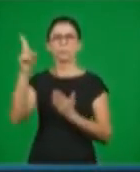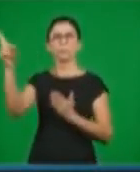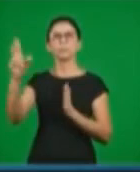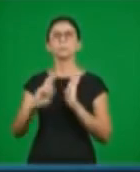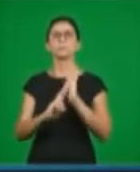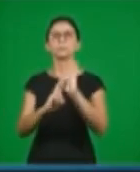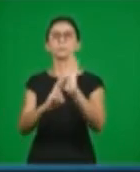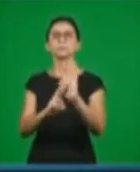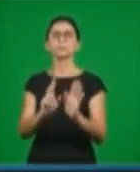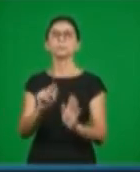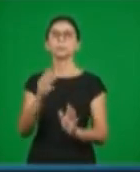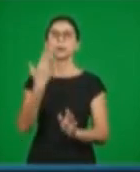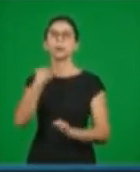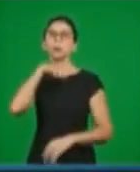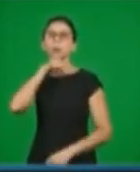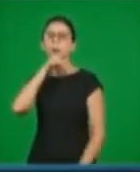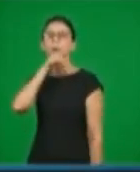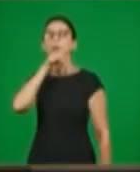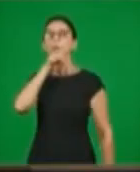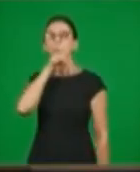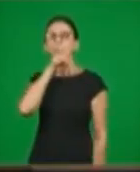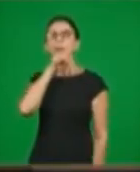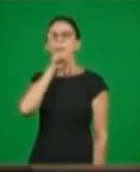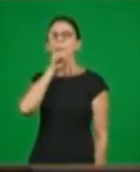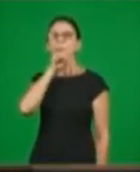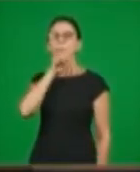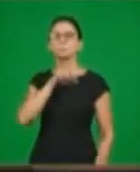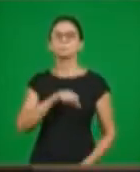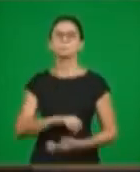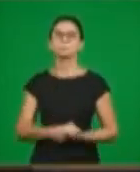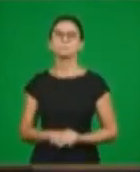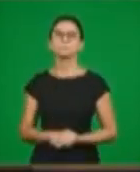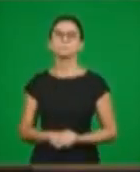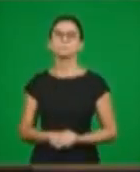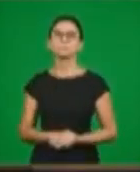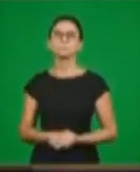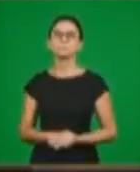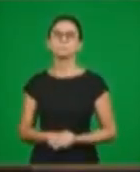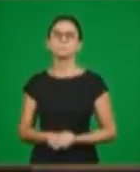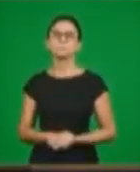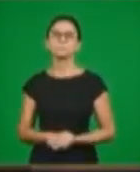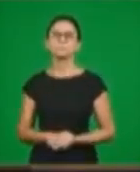the sword girded. A sword girded talks about what? The Father.